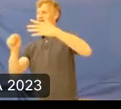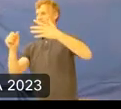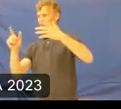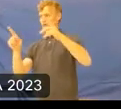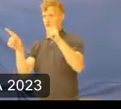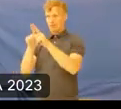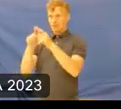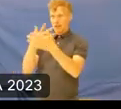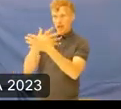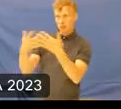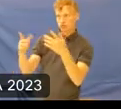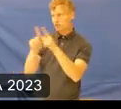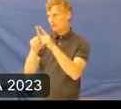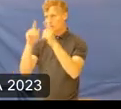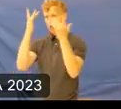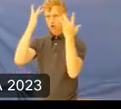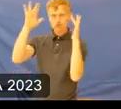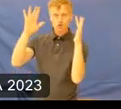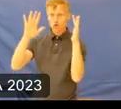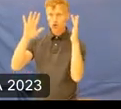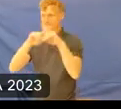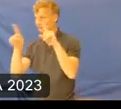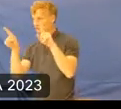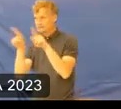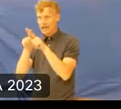the conference's theme about